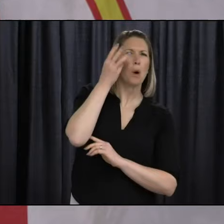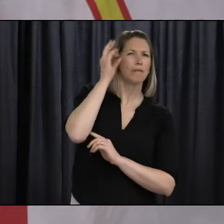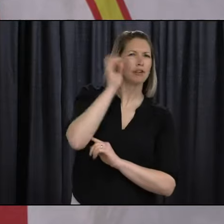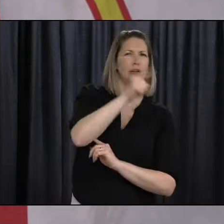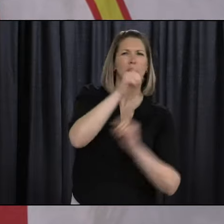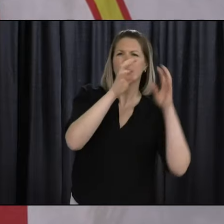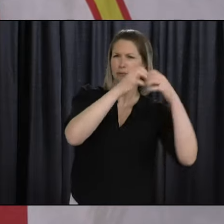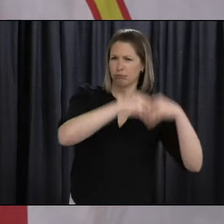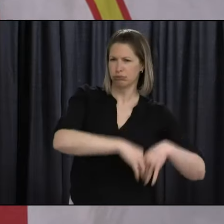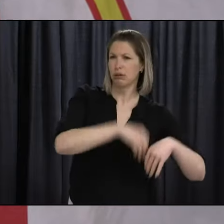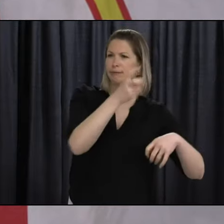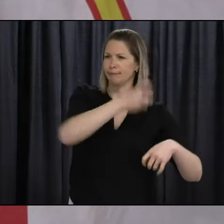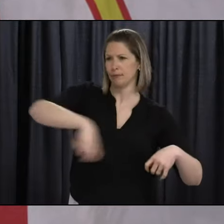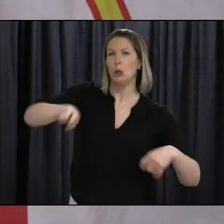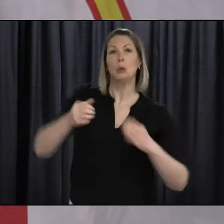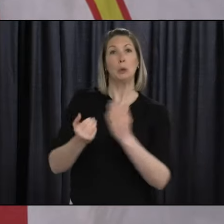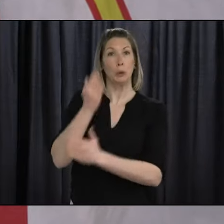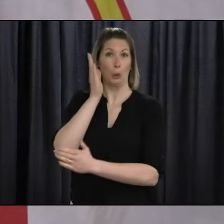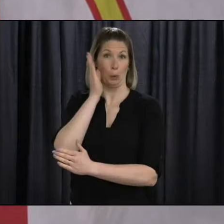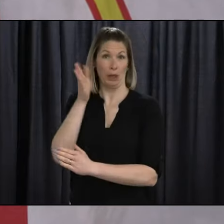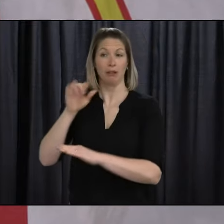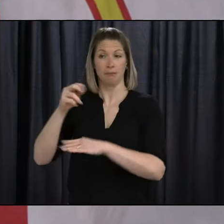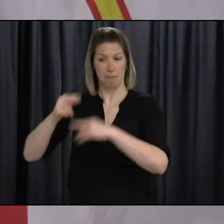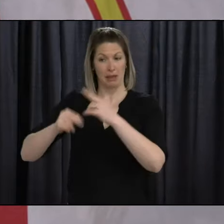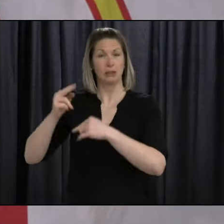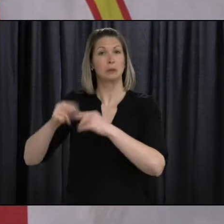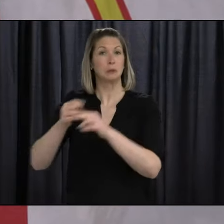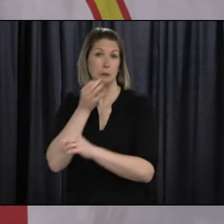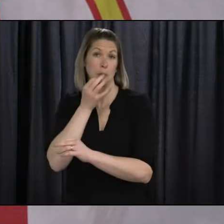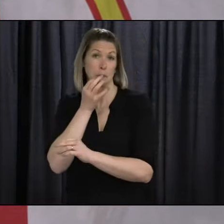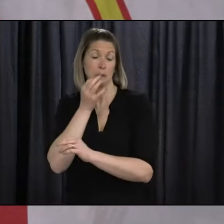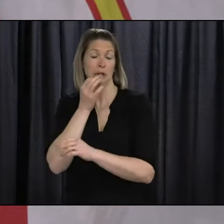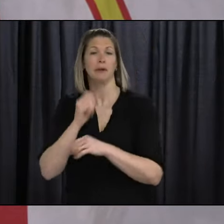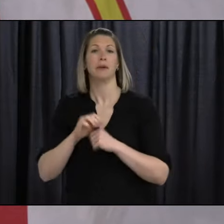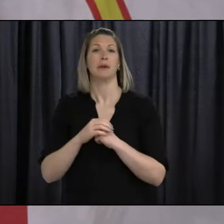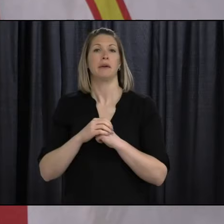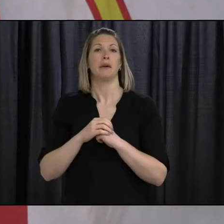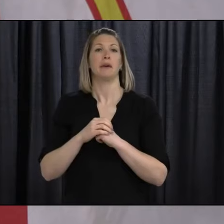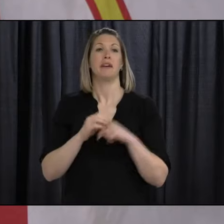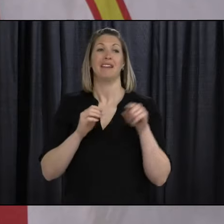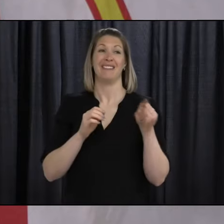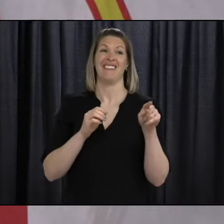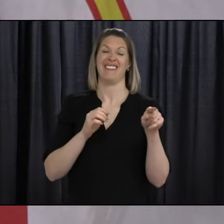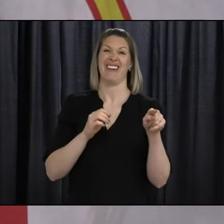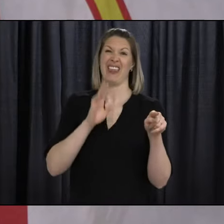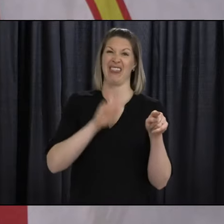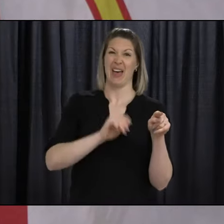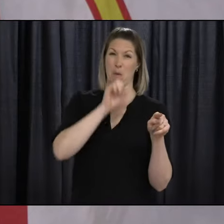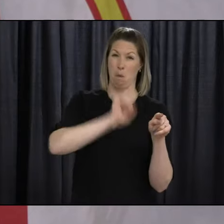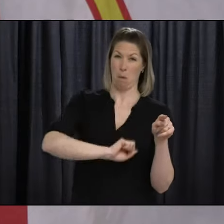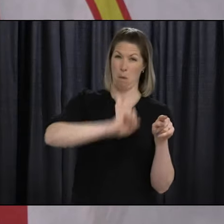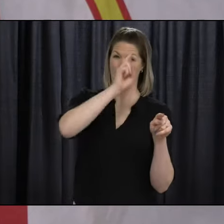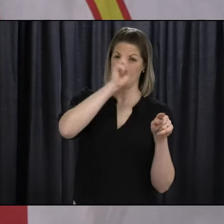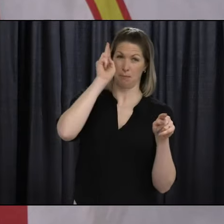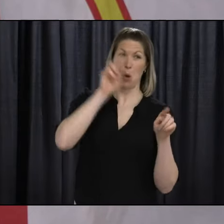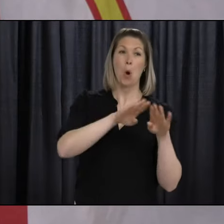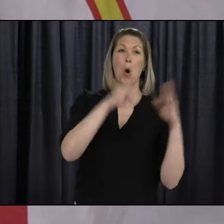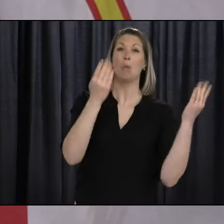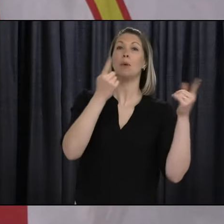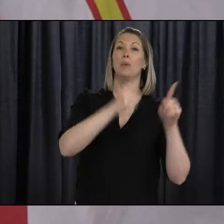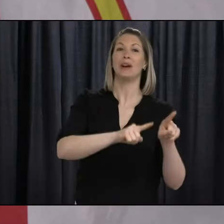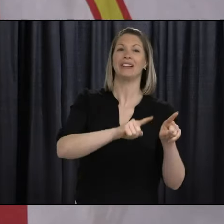find it difficult to believe that the institution that is currently being used opened its doors in 1855. We